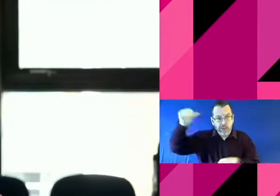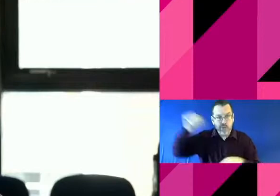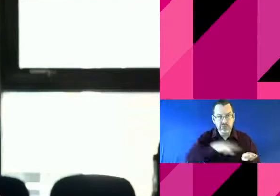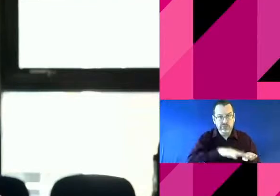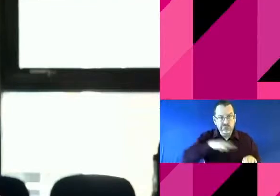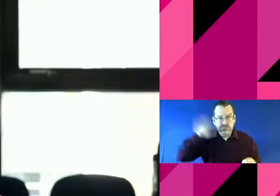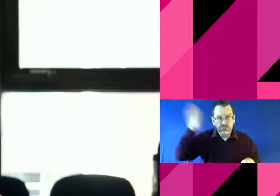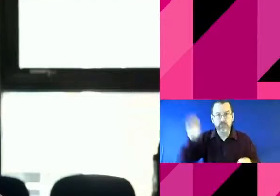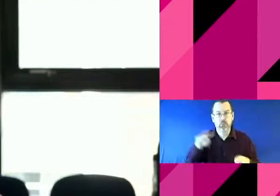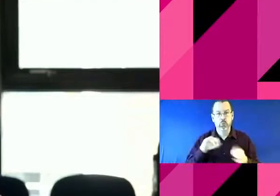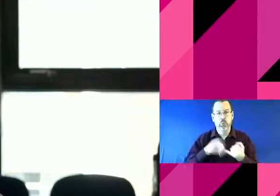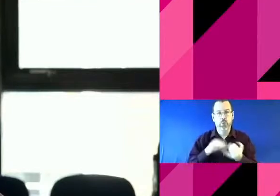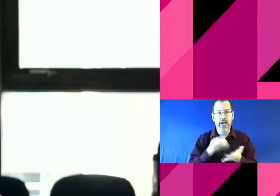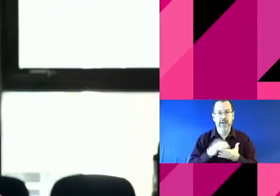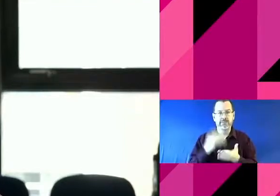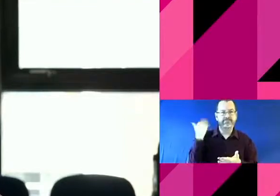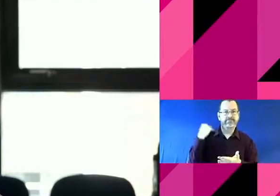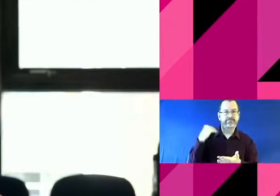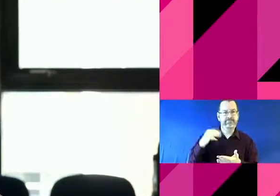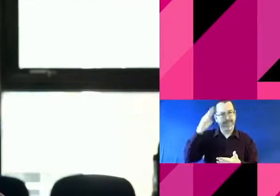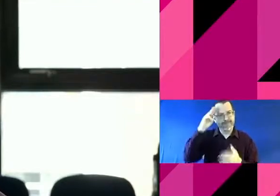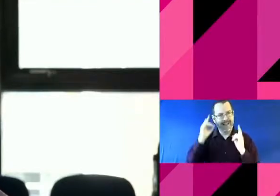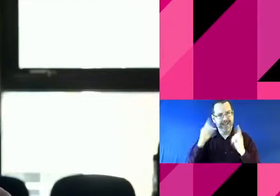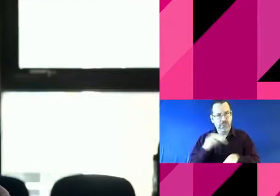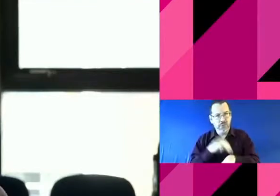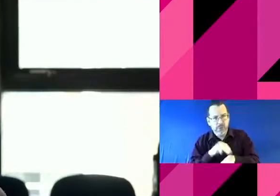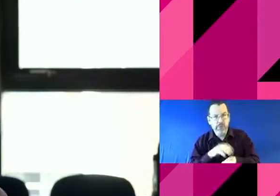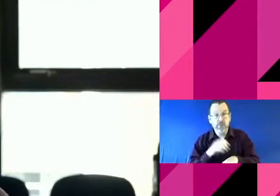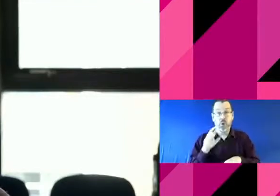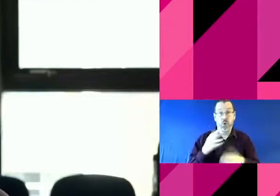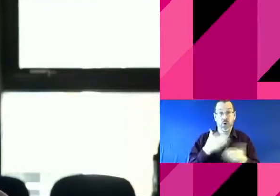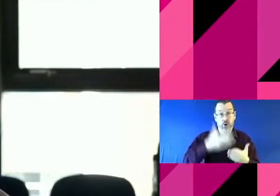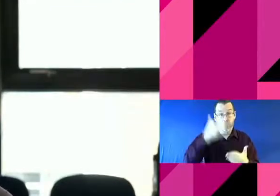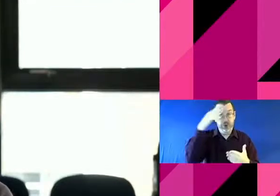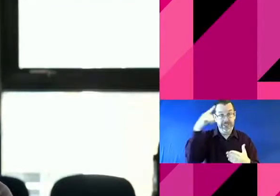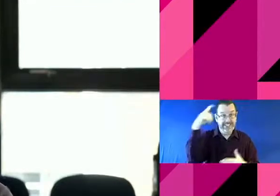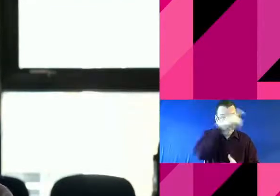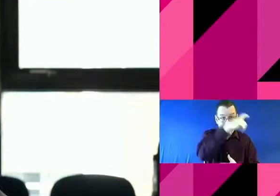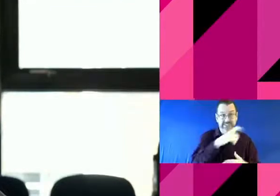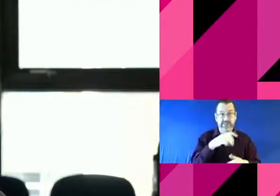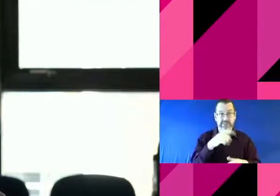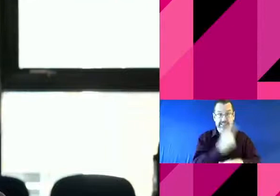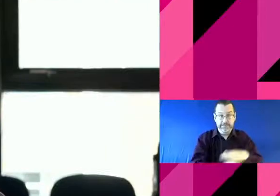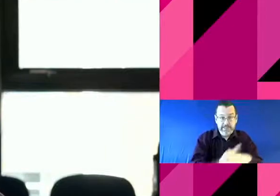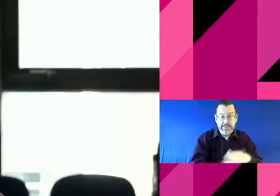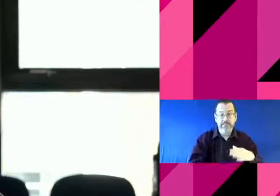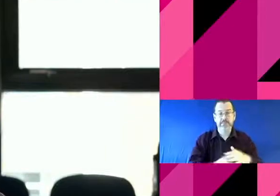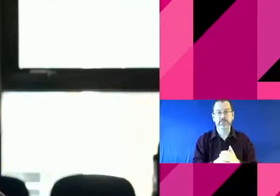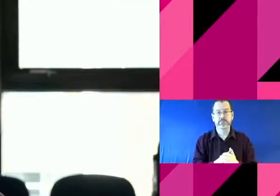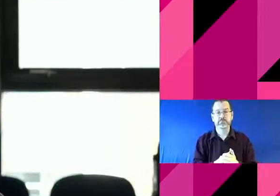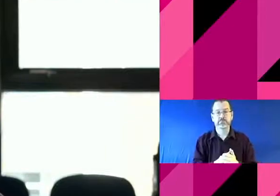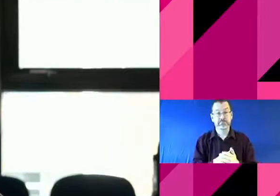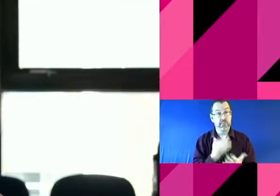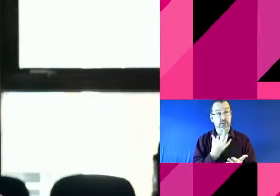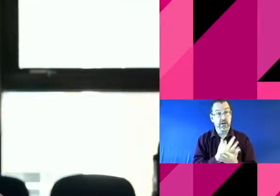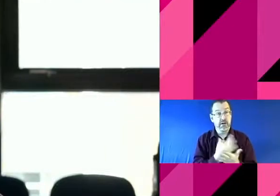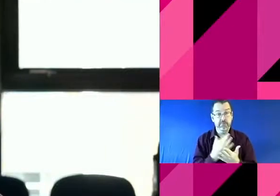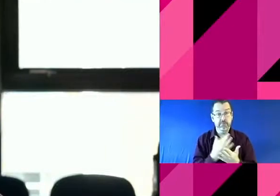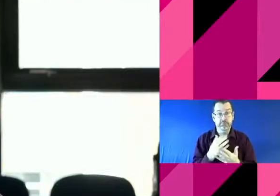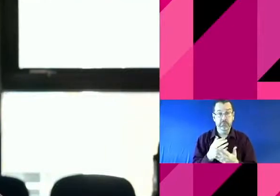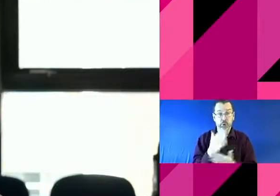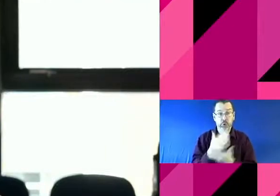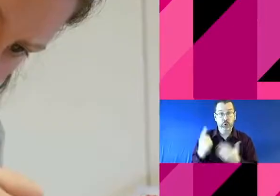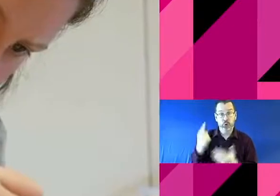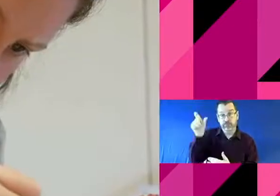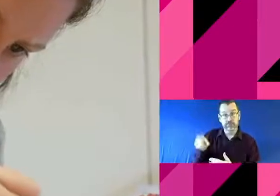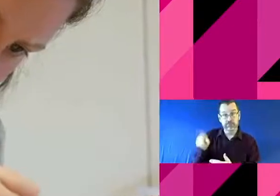mental health issues or learning disability or learning difficulties, and often a mixture of all of